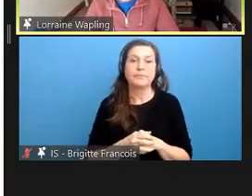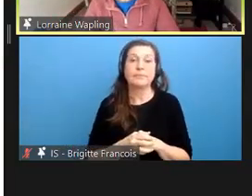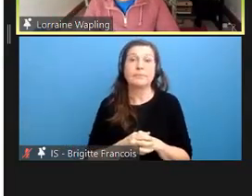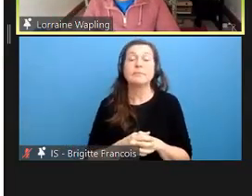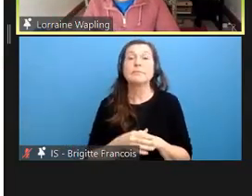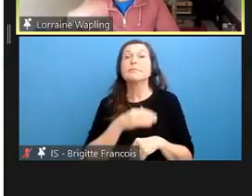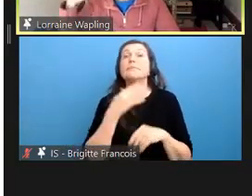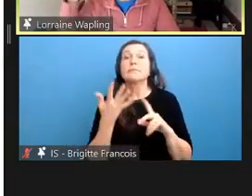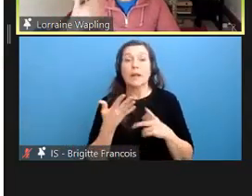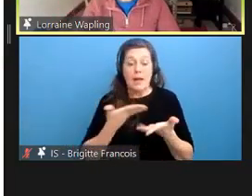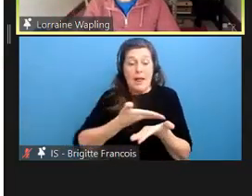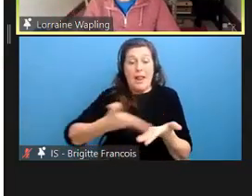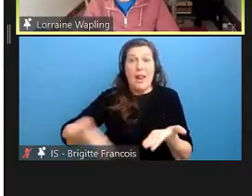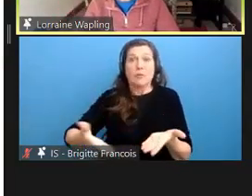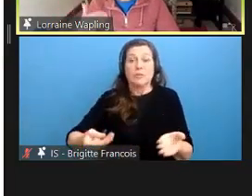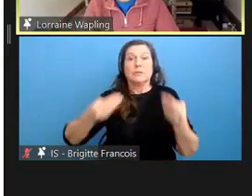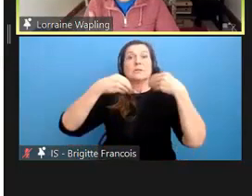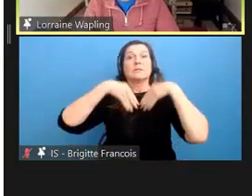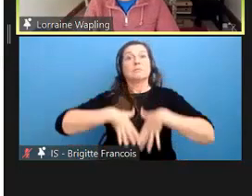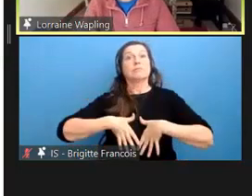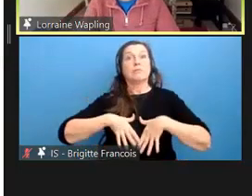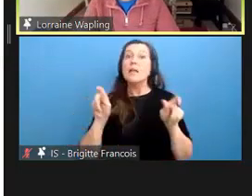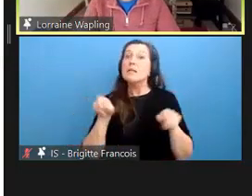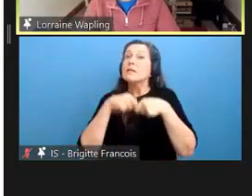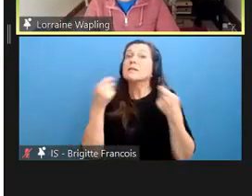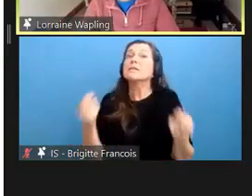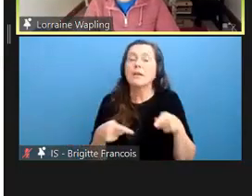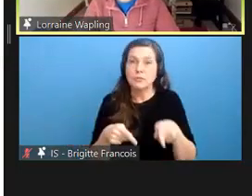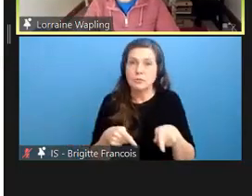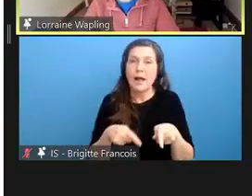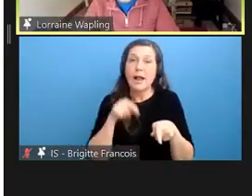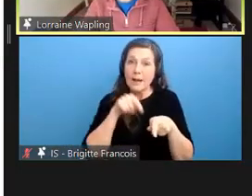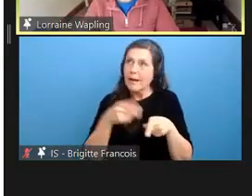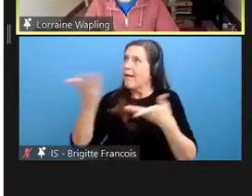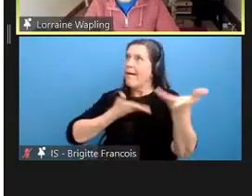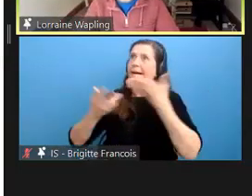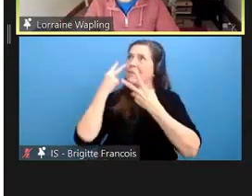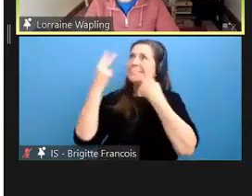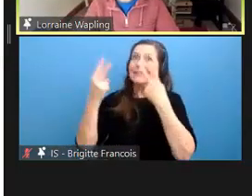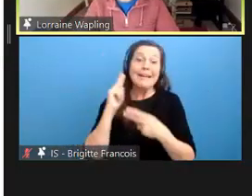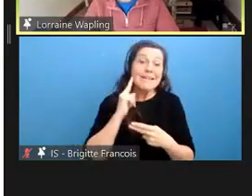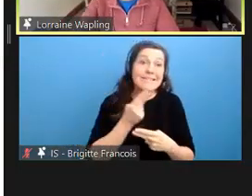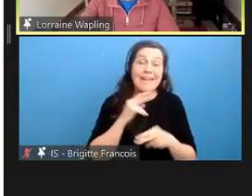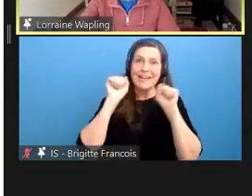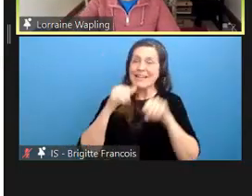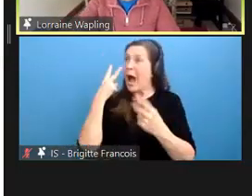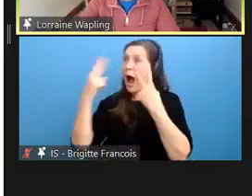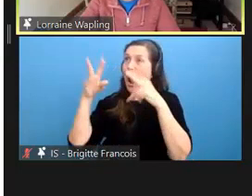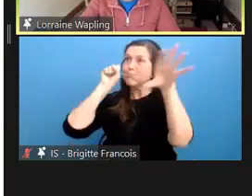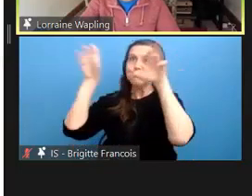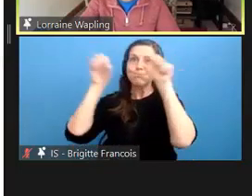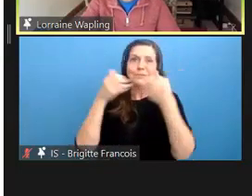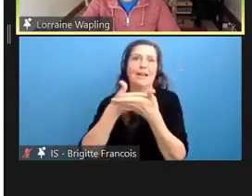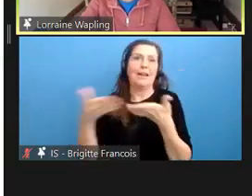language acquisition, as I said, is a natural process, but it needs to be accessible to deaf babies and children. So putting families